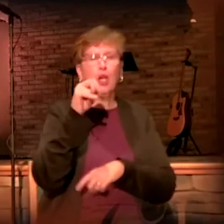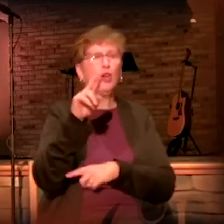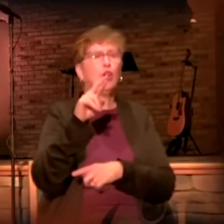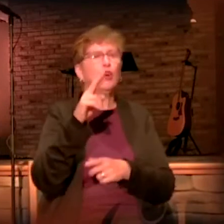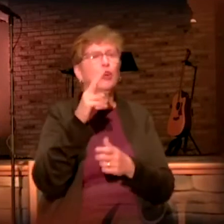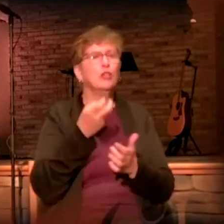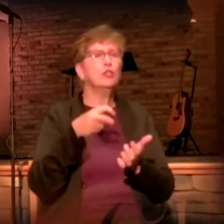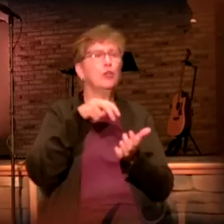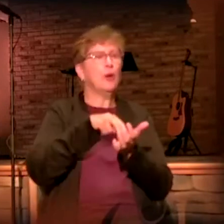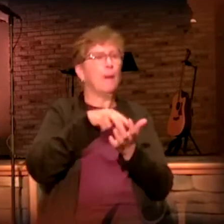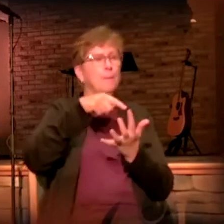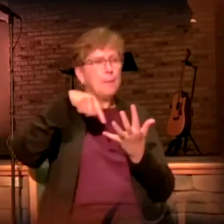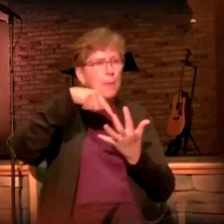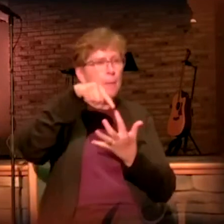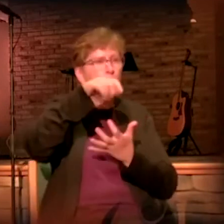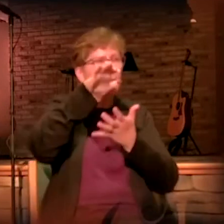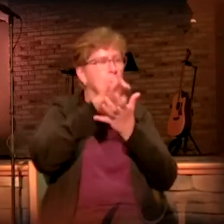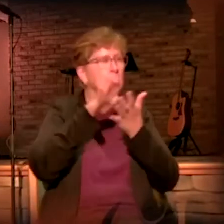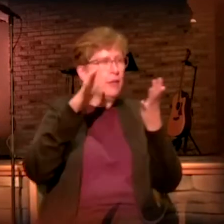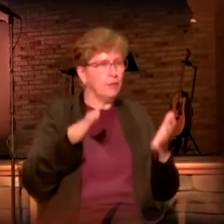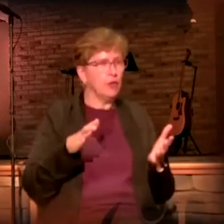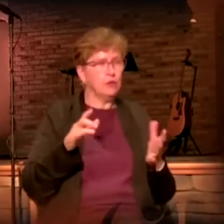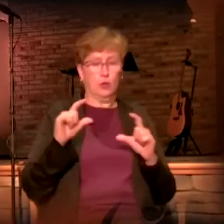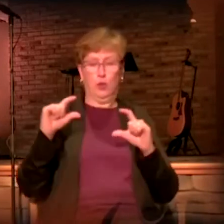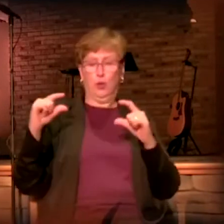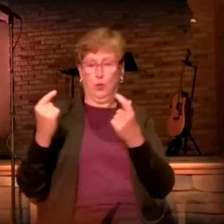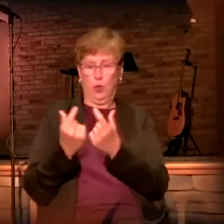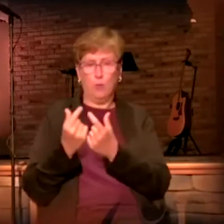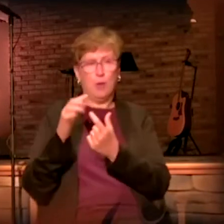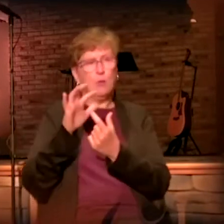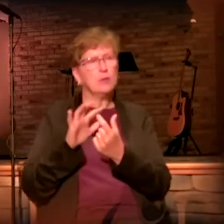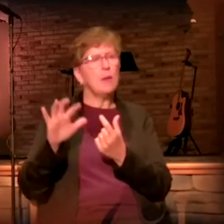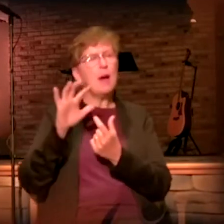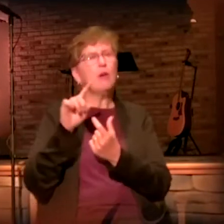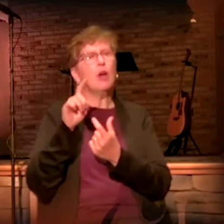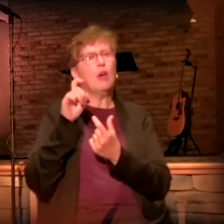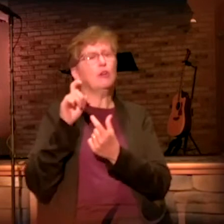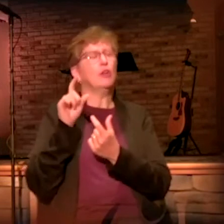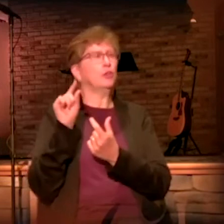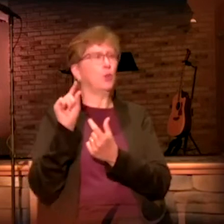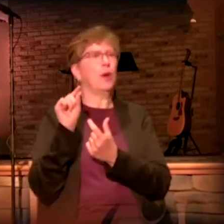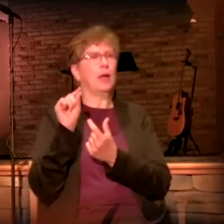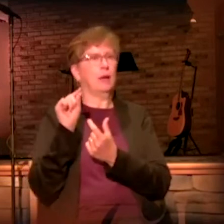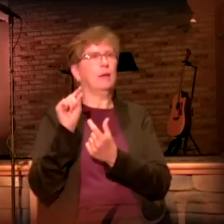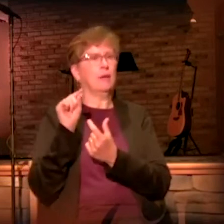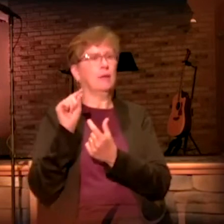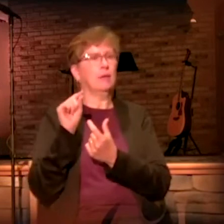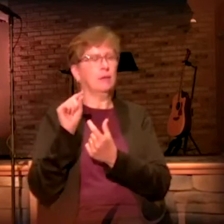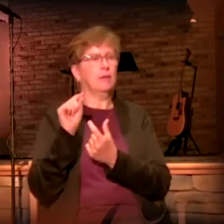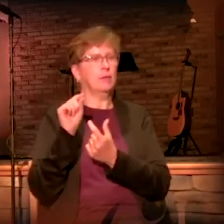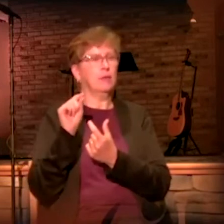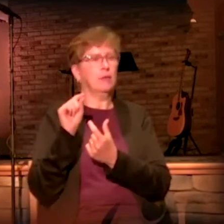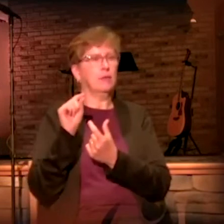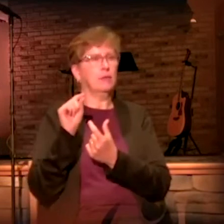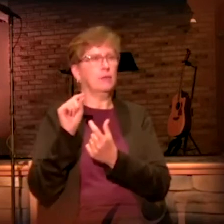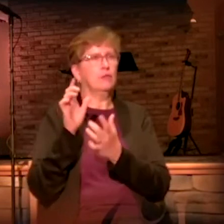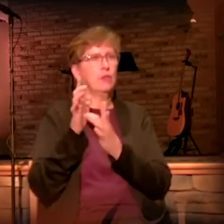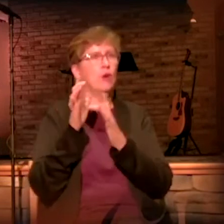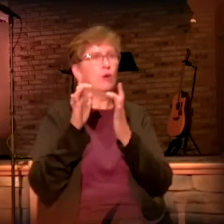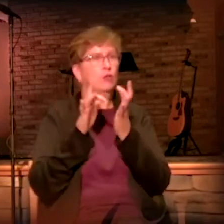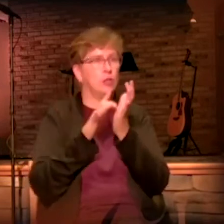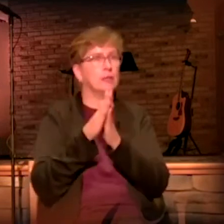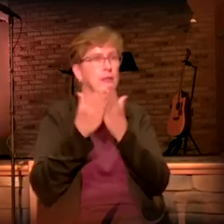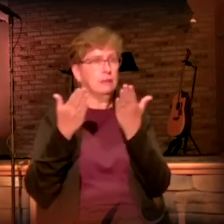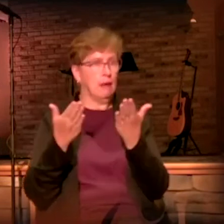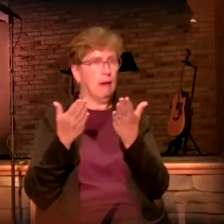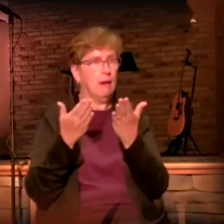the believers, a group numbering about 120. Okay, so Jesus died. He came back to